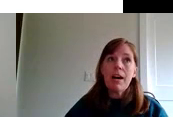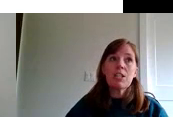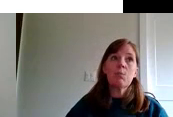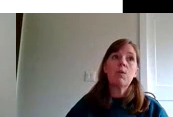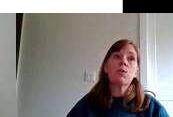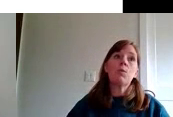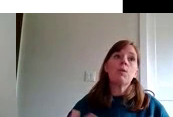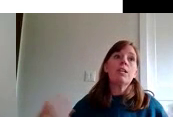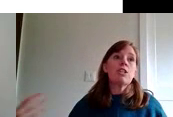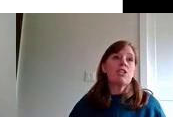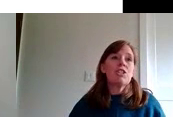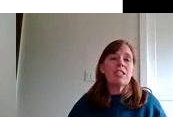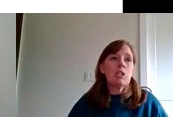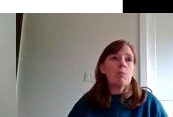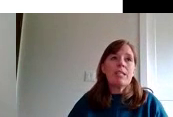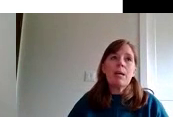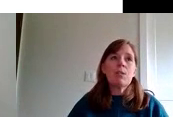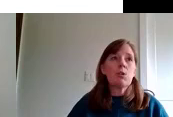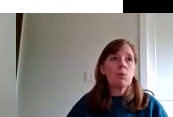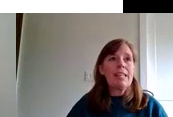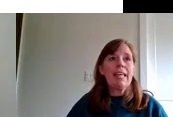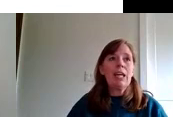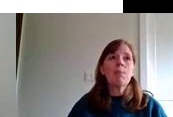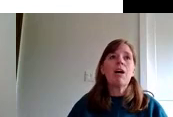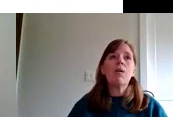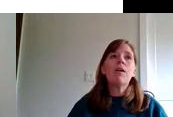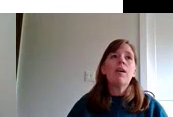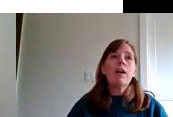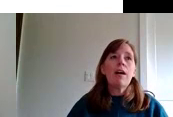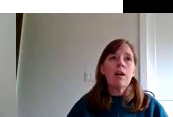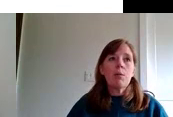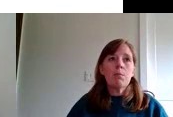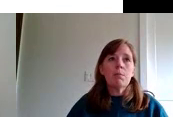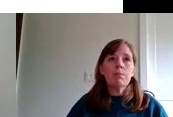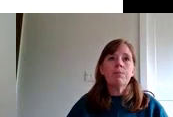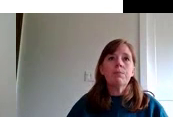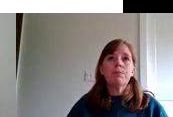accessible as possible. So just some tips. So really thinking about